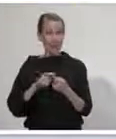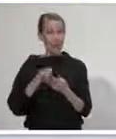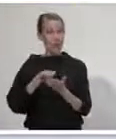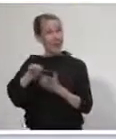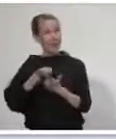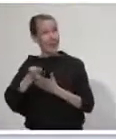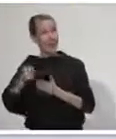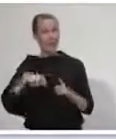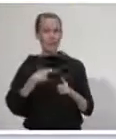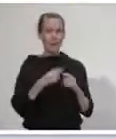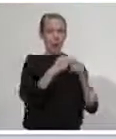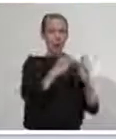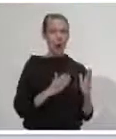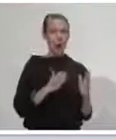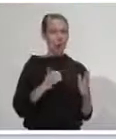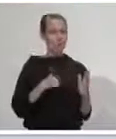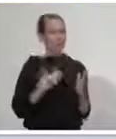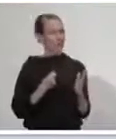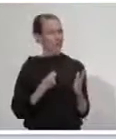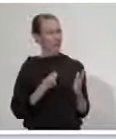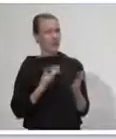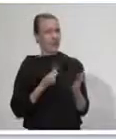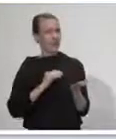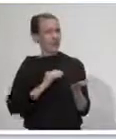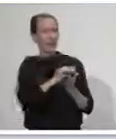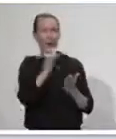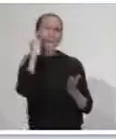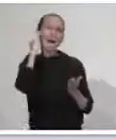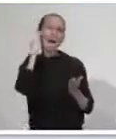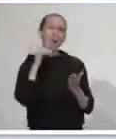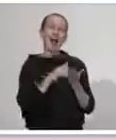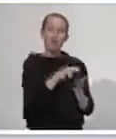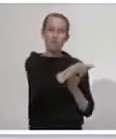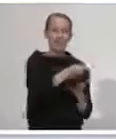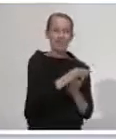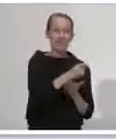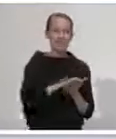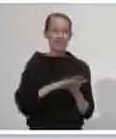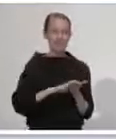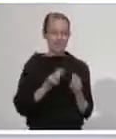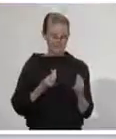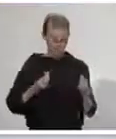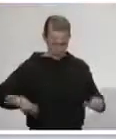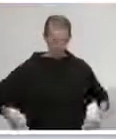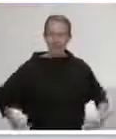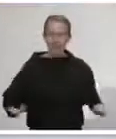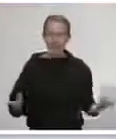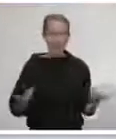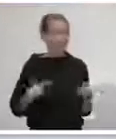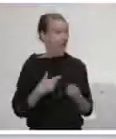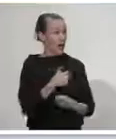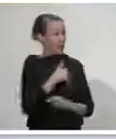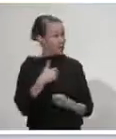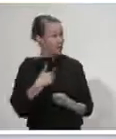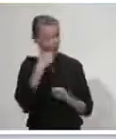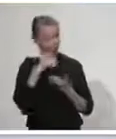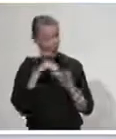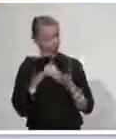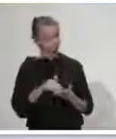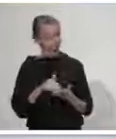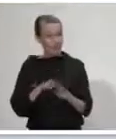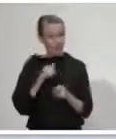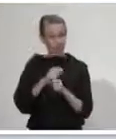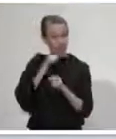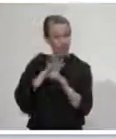staying at home with their mum, so they're having to pay rent twice. Are you looking to do anything, or can you compel universities to act?